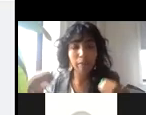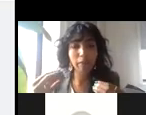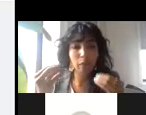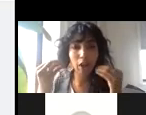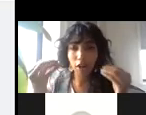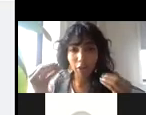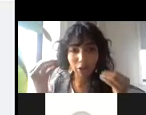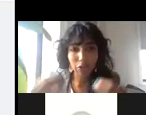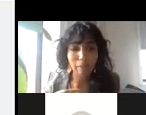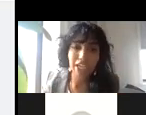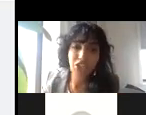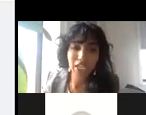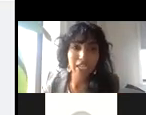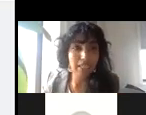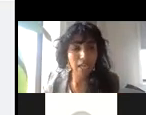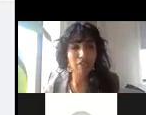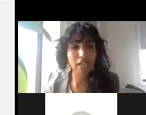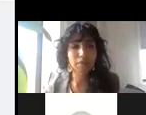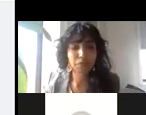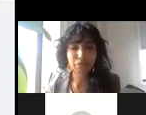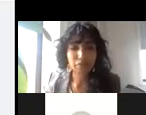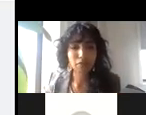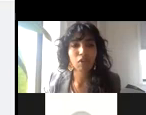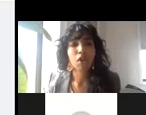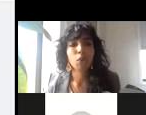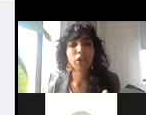when where are folks when you're imagining this? And then